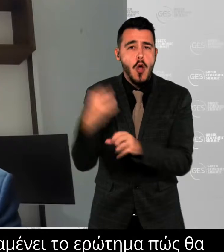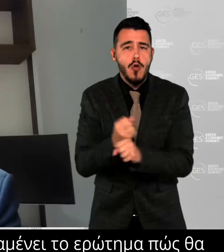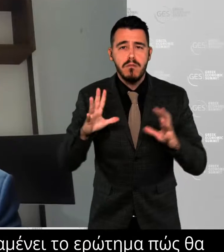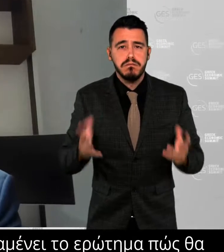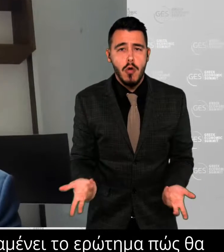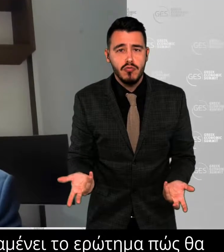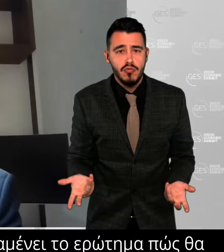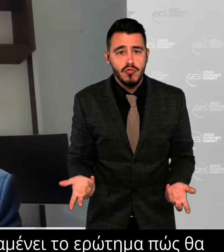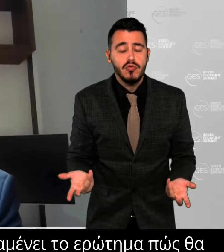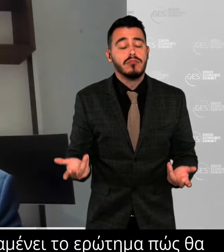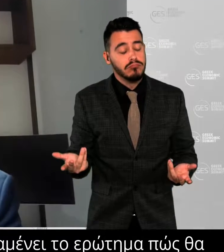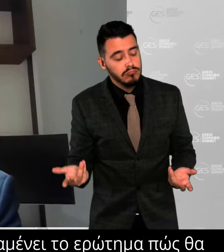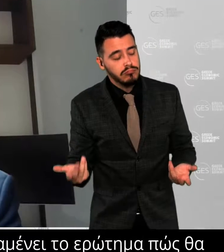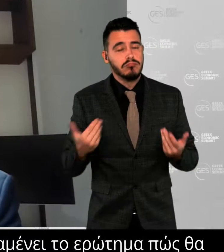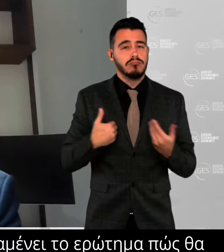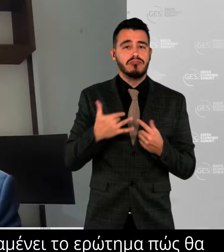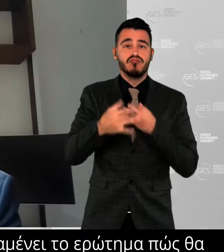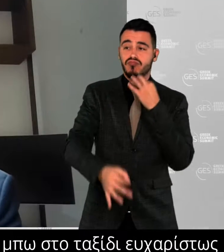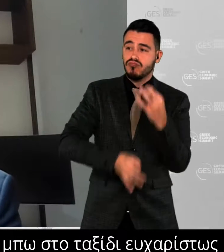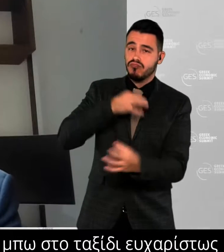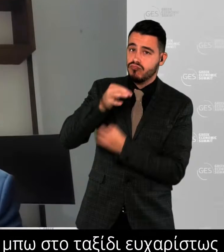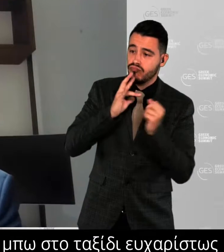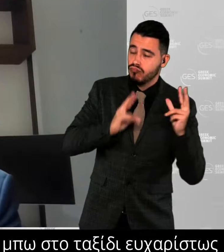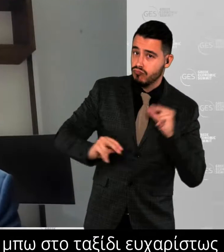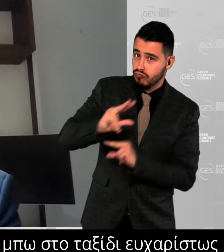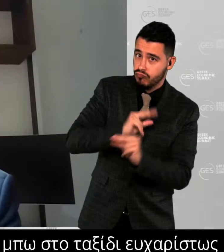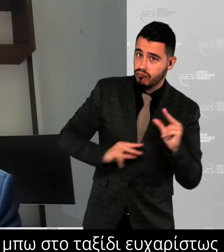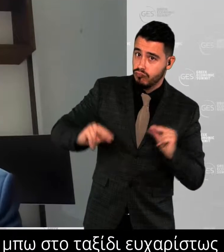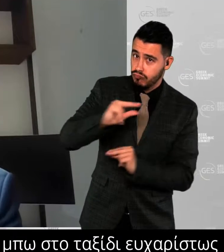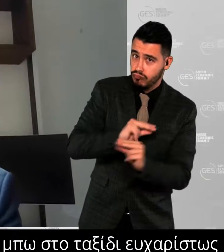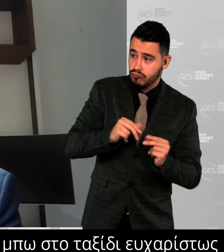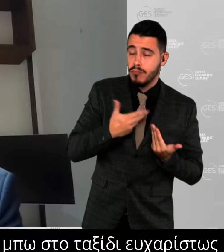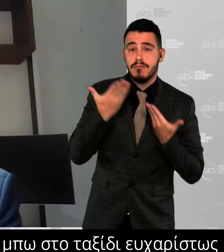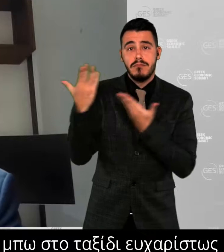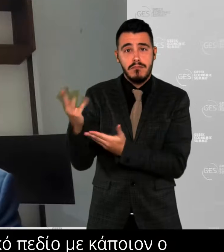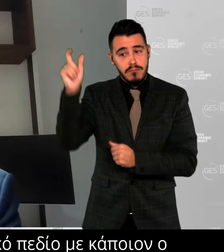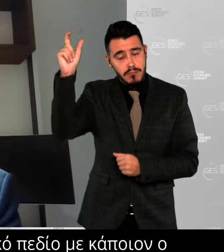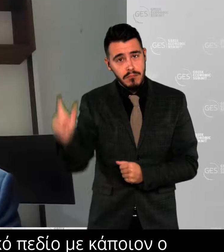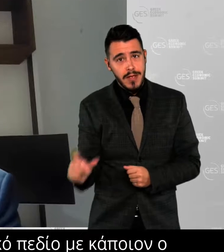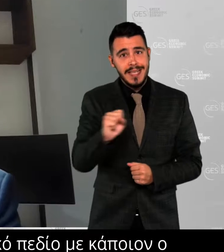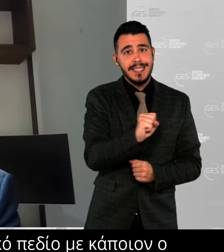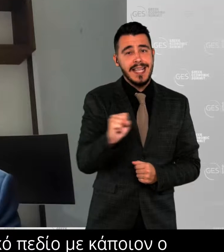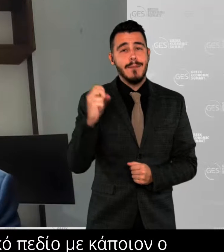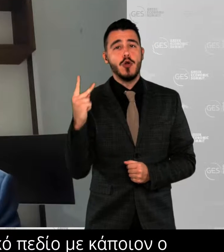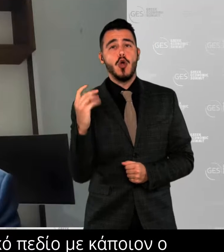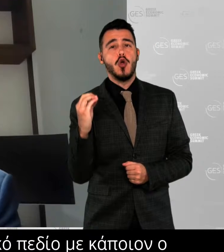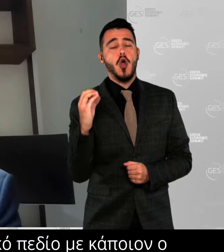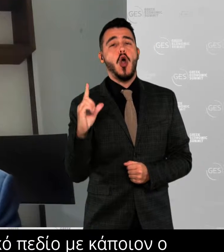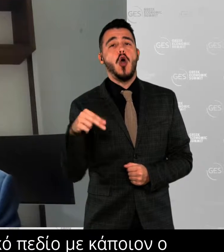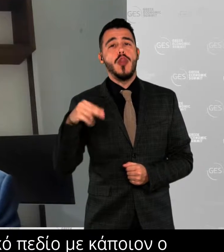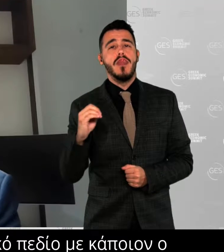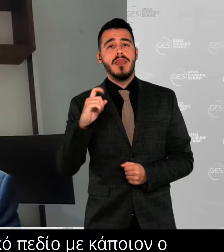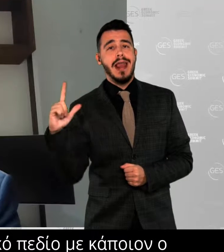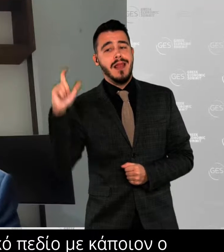with someone who is at the forefront of this effort, Simon Connell, the Global Head of Sustainability Strategy for